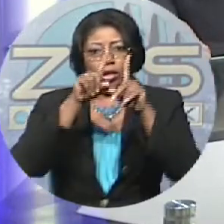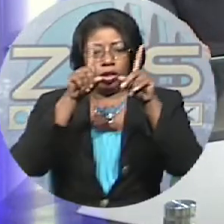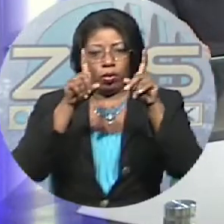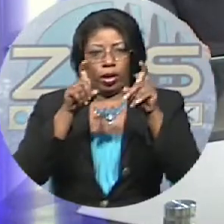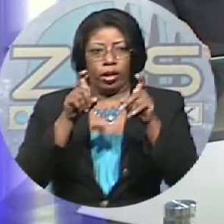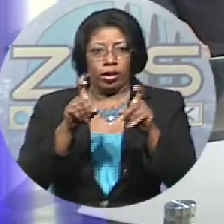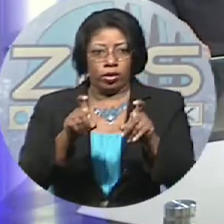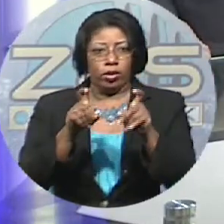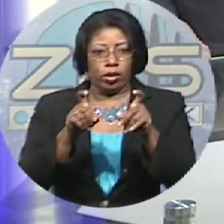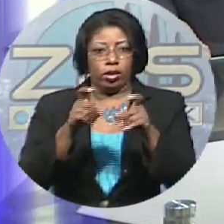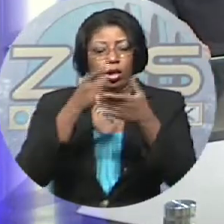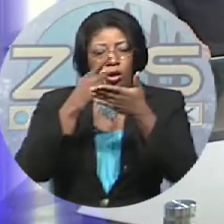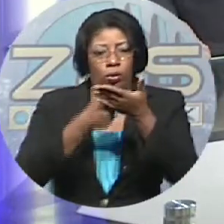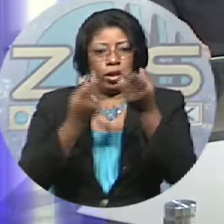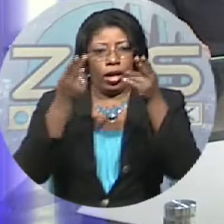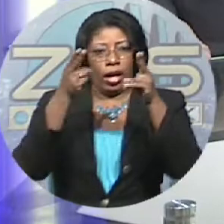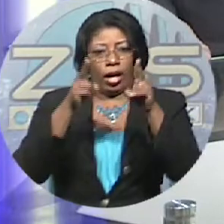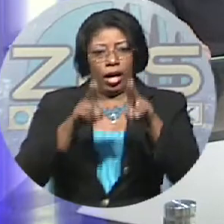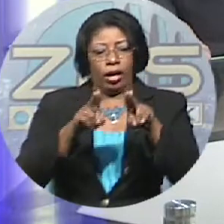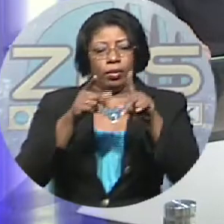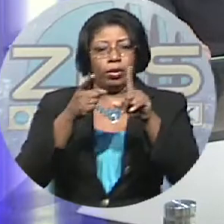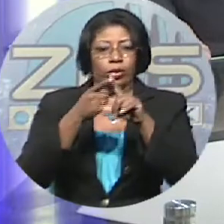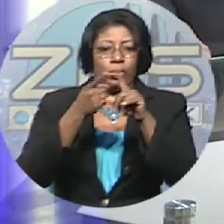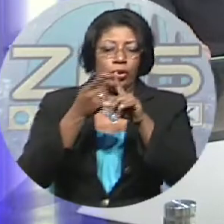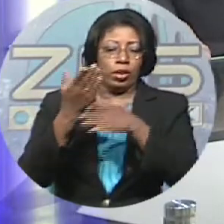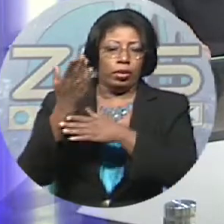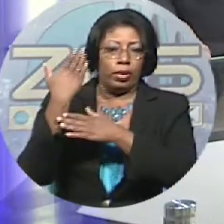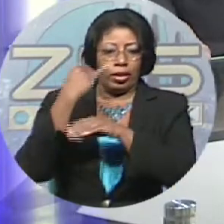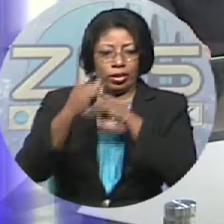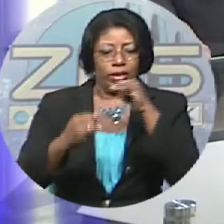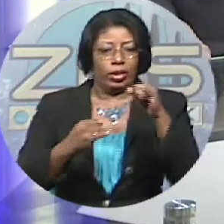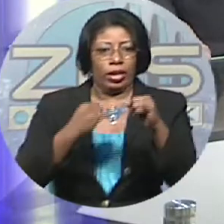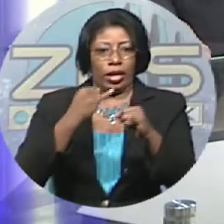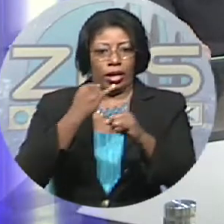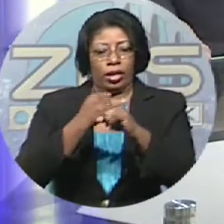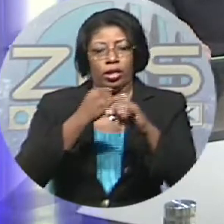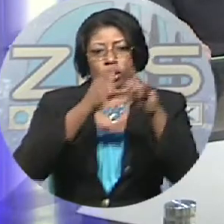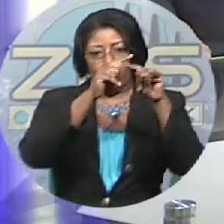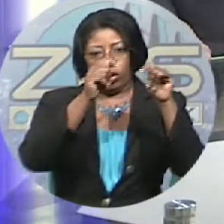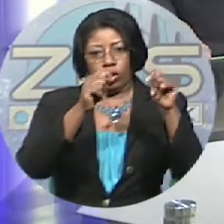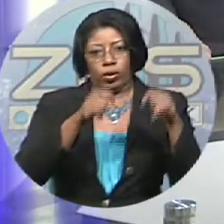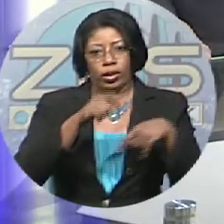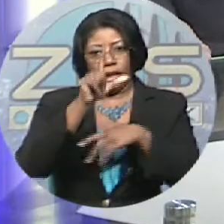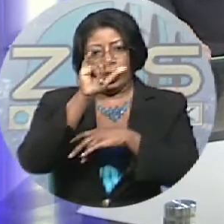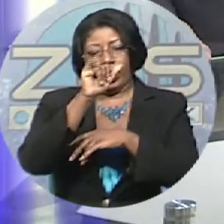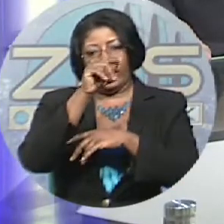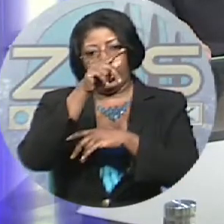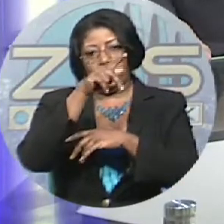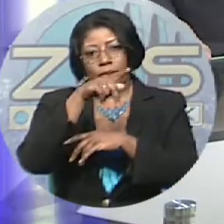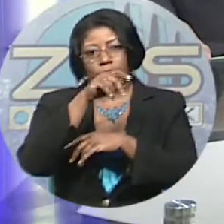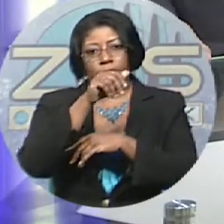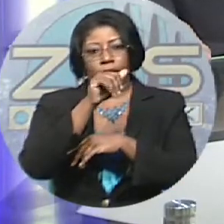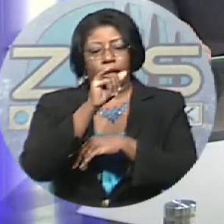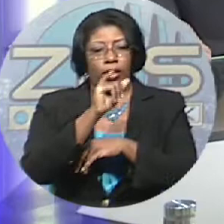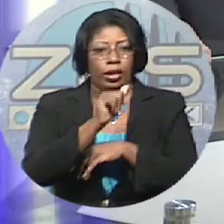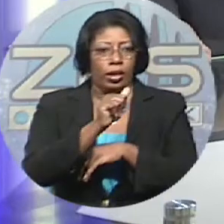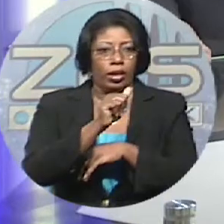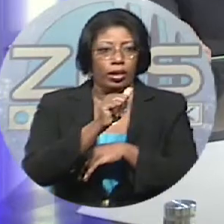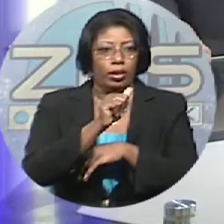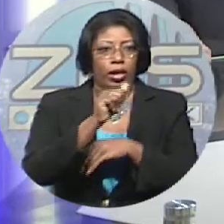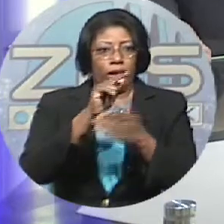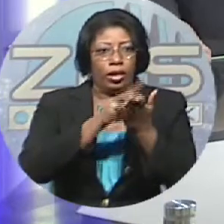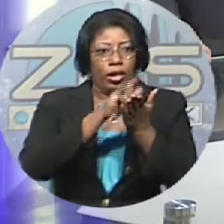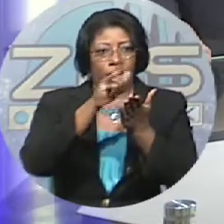now arises, what will happen with the former domestic and international terminal at Linden Pinning International Airport? Jimmy Swain tells us that